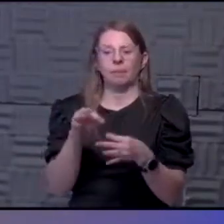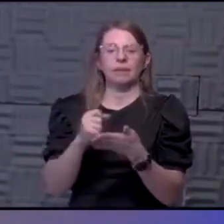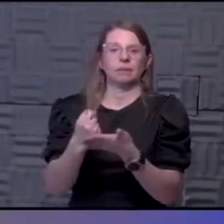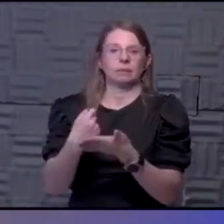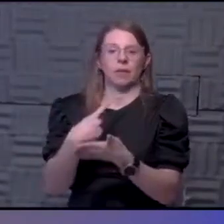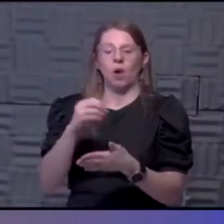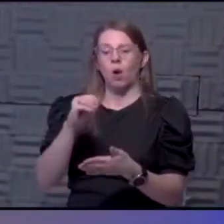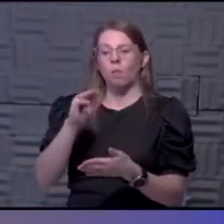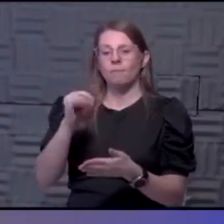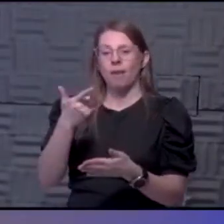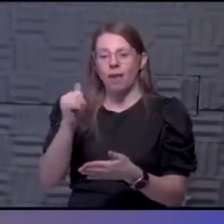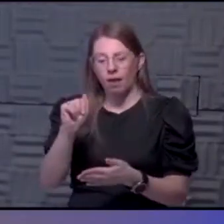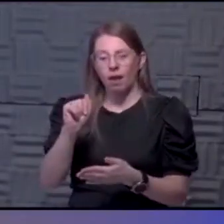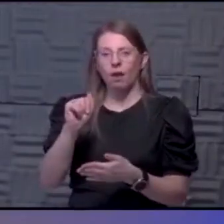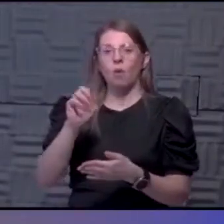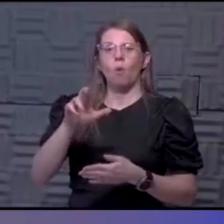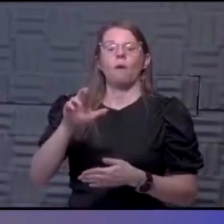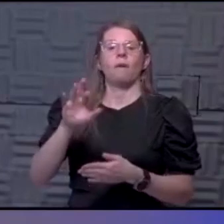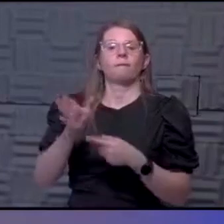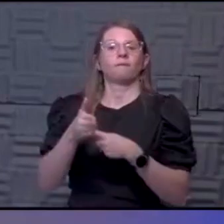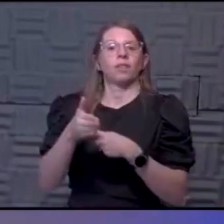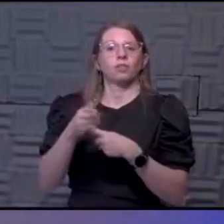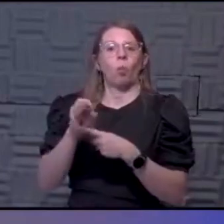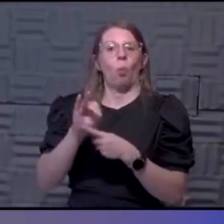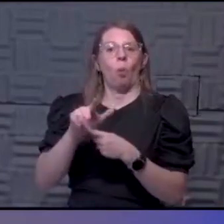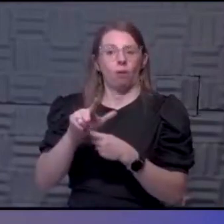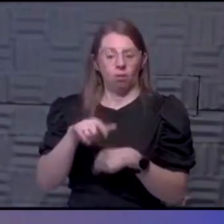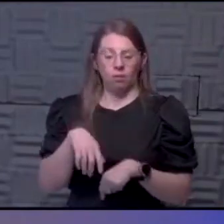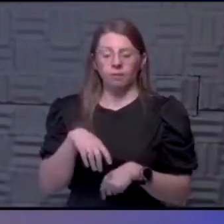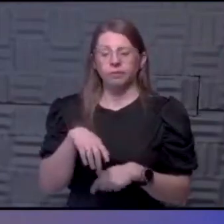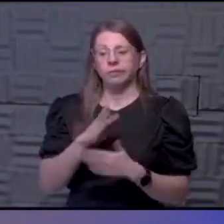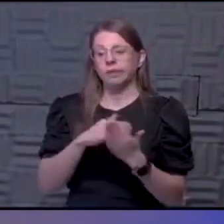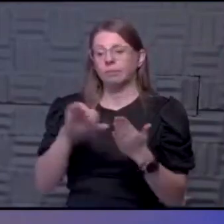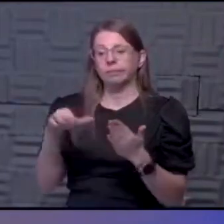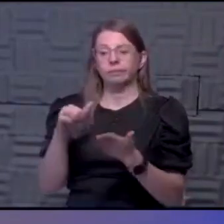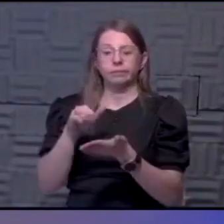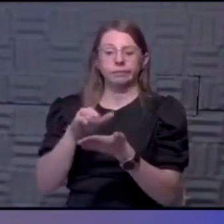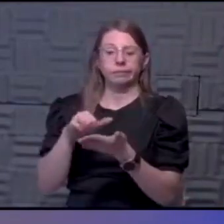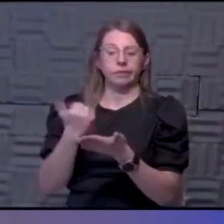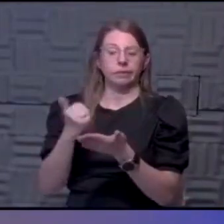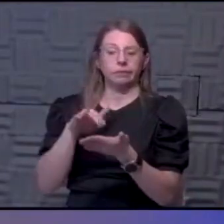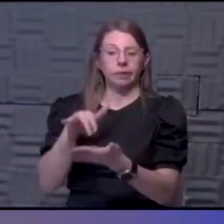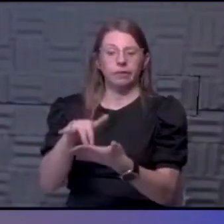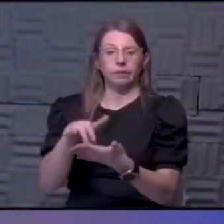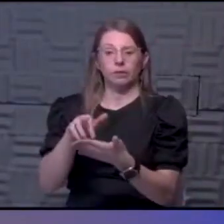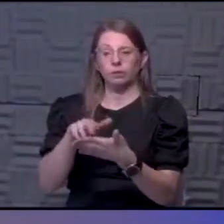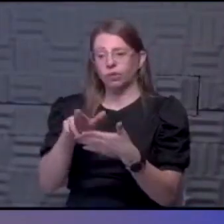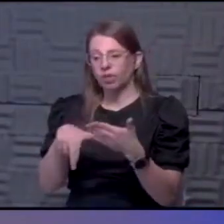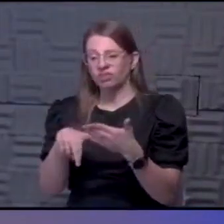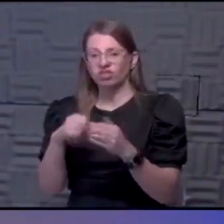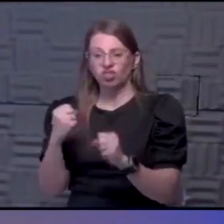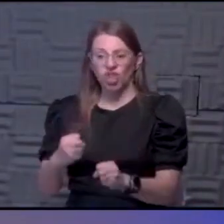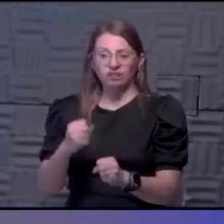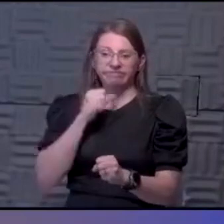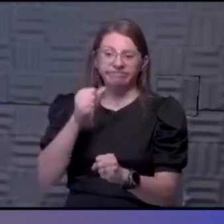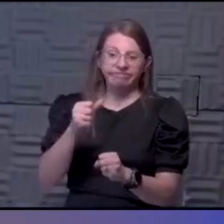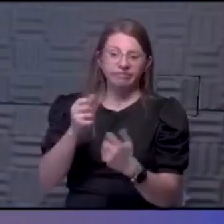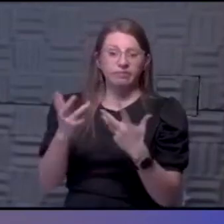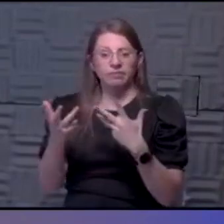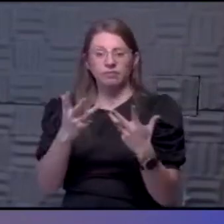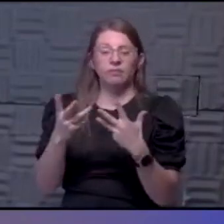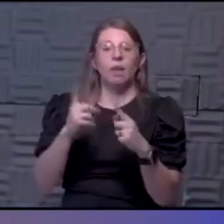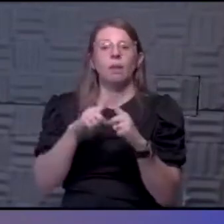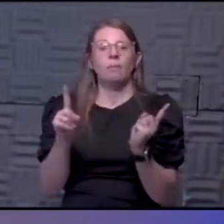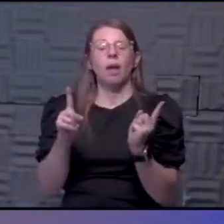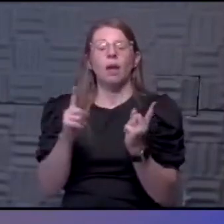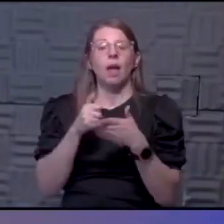supporting omega-3s or fish oil. There's been some studies that have tested other things where the results haven't been as strong. But really what tends to be